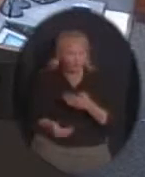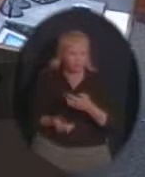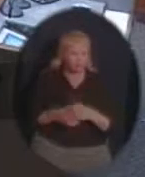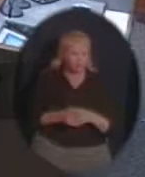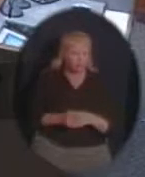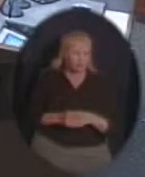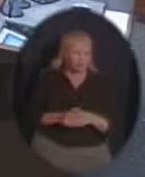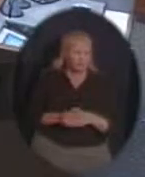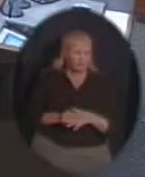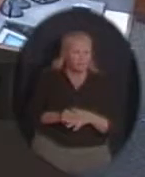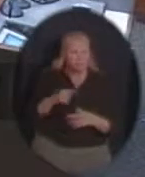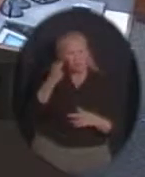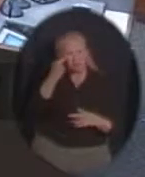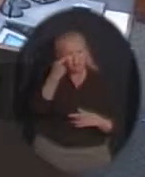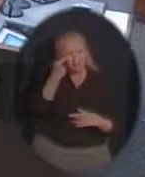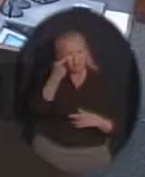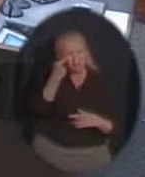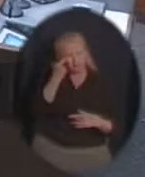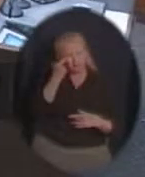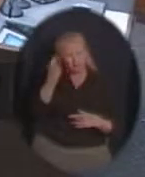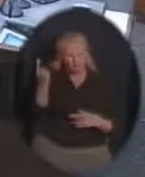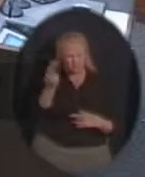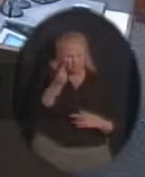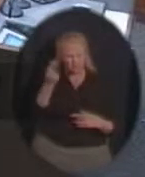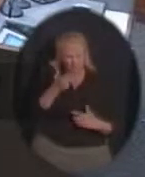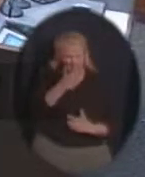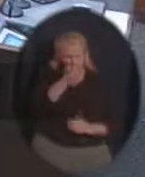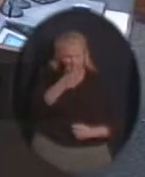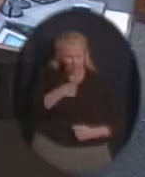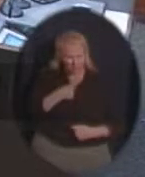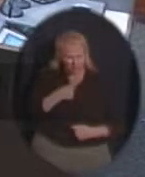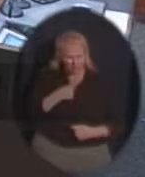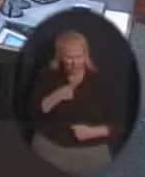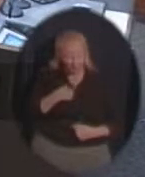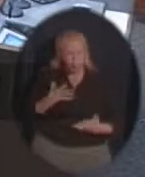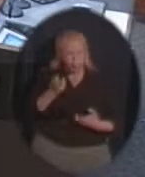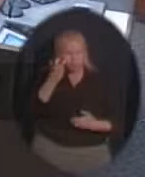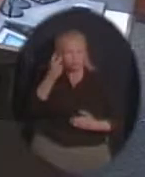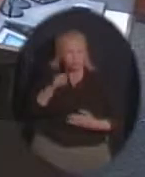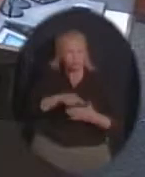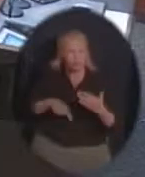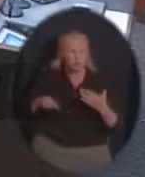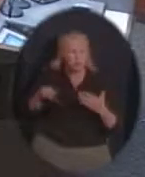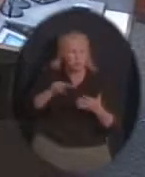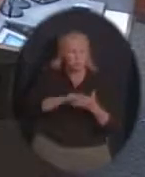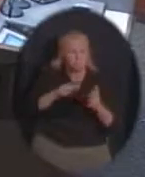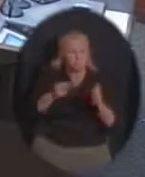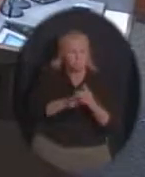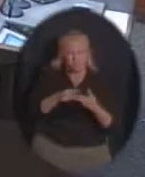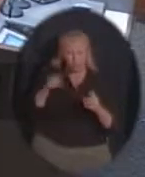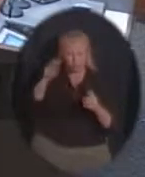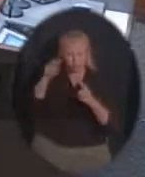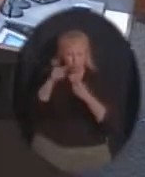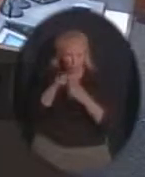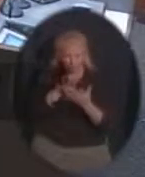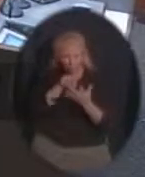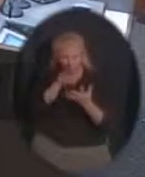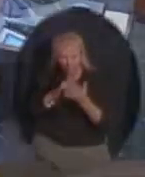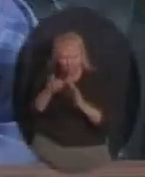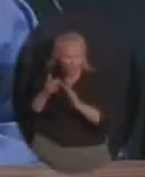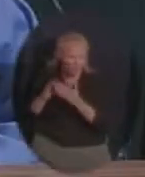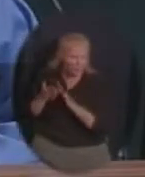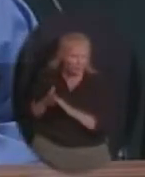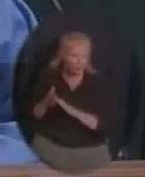to do it, but I think that's one of the things that intrigues me about it, is I'd like to see what that means to the learning community at that school in that school